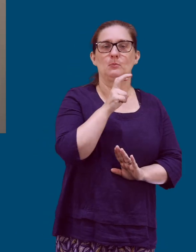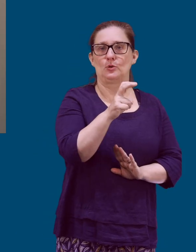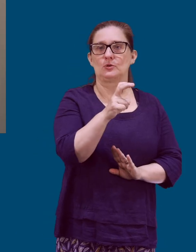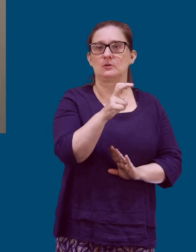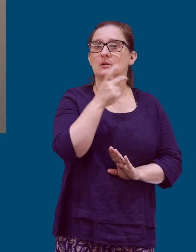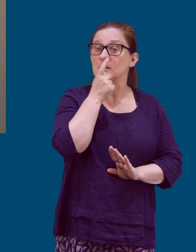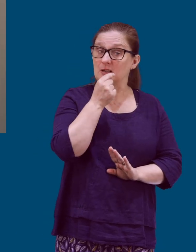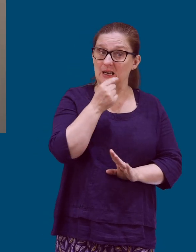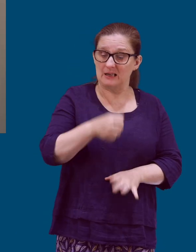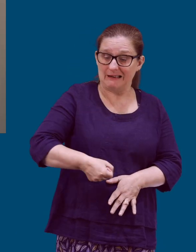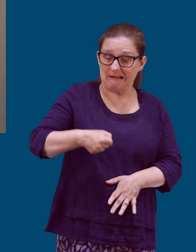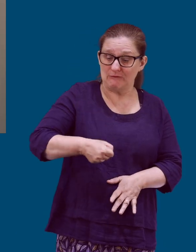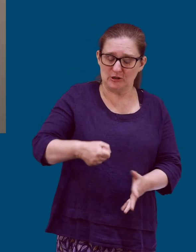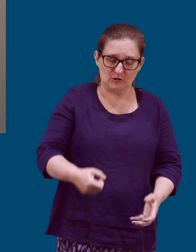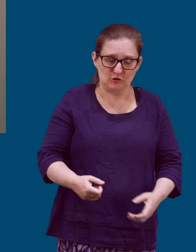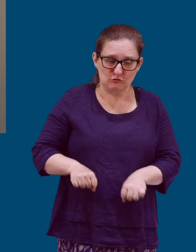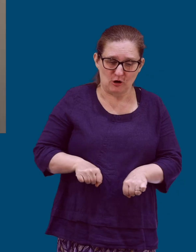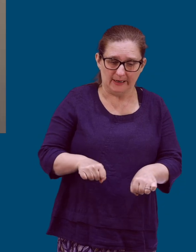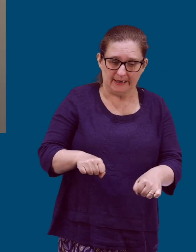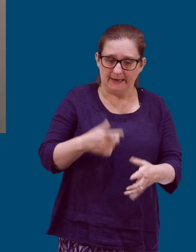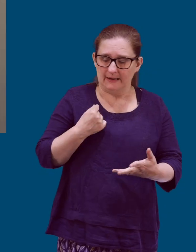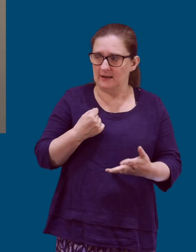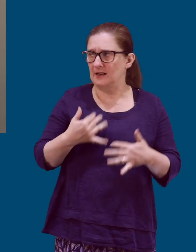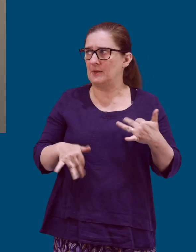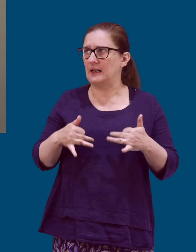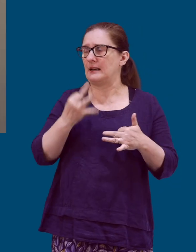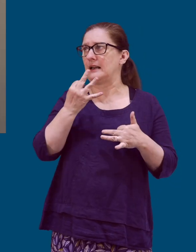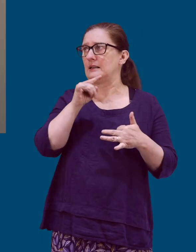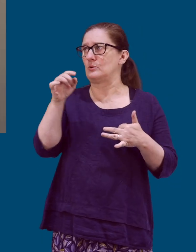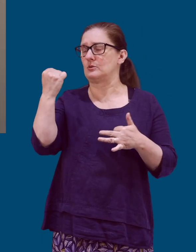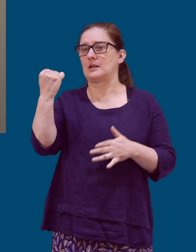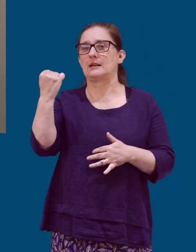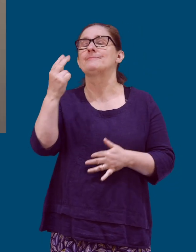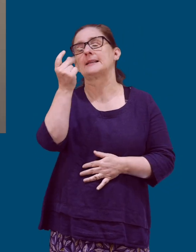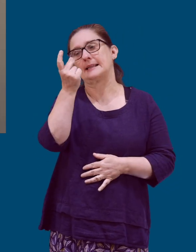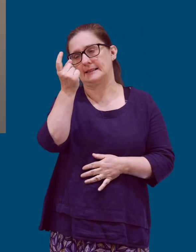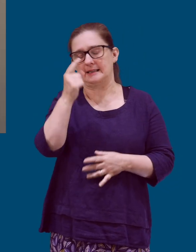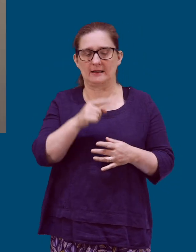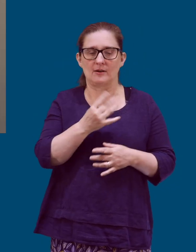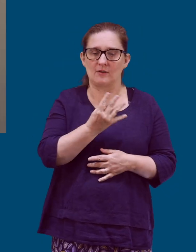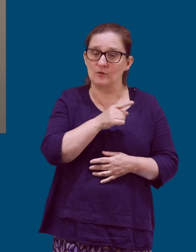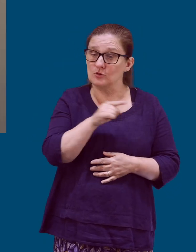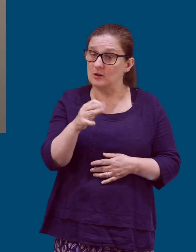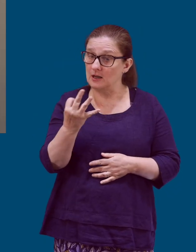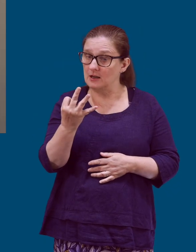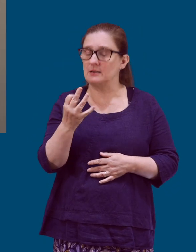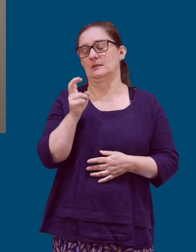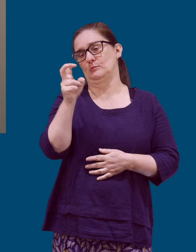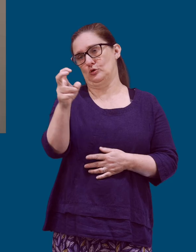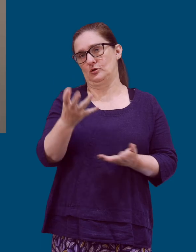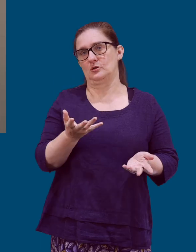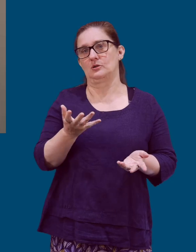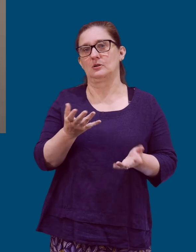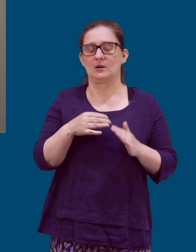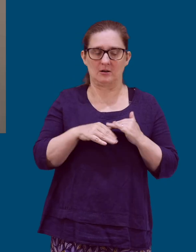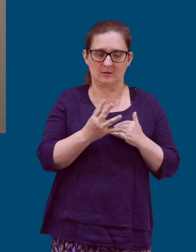carry trolley? What are pain levels? 8 to 10, taxi. 4 to 8, bus.